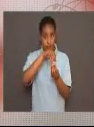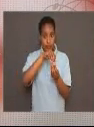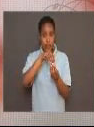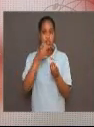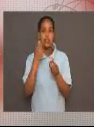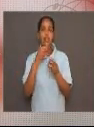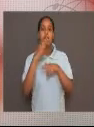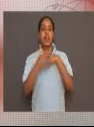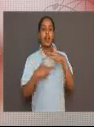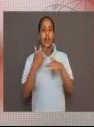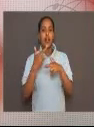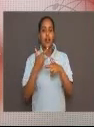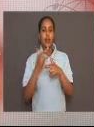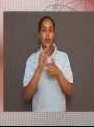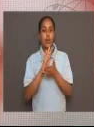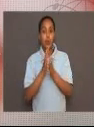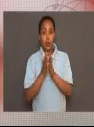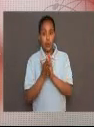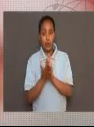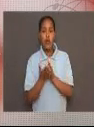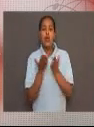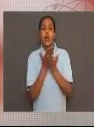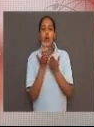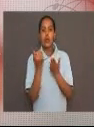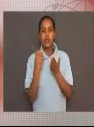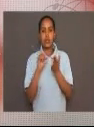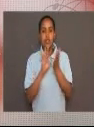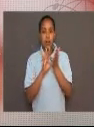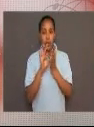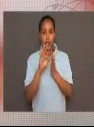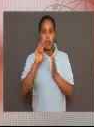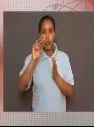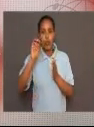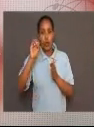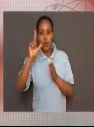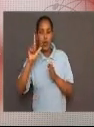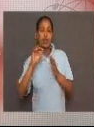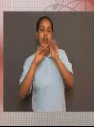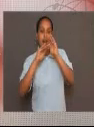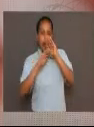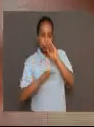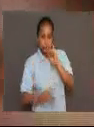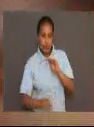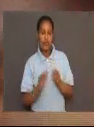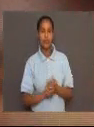the reaction will proceed where the number of moles is reduced.